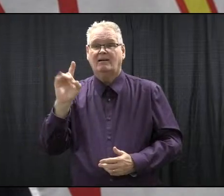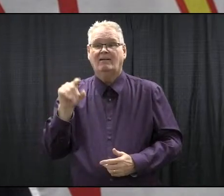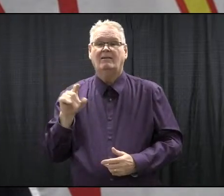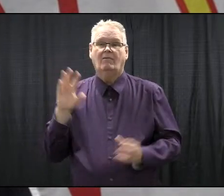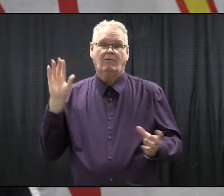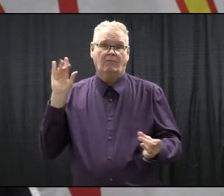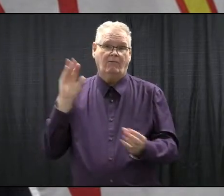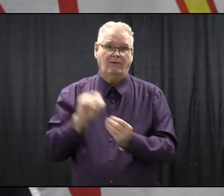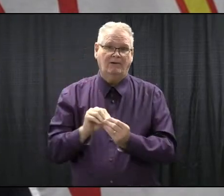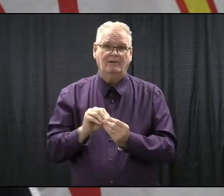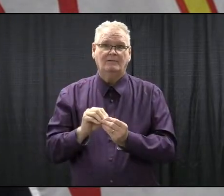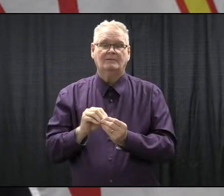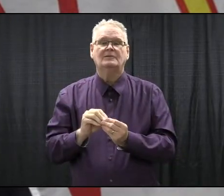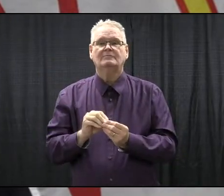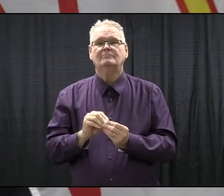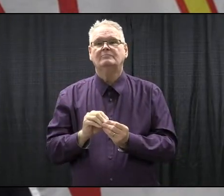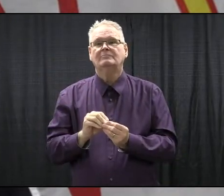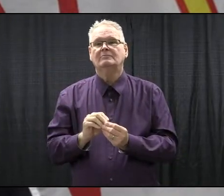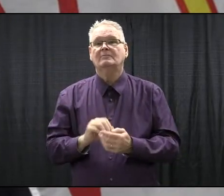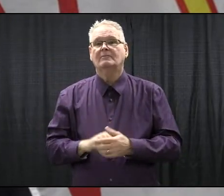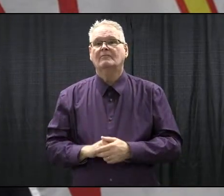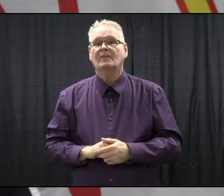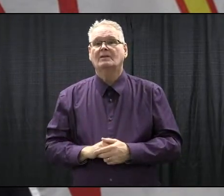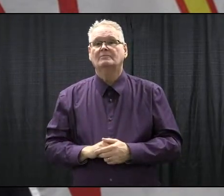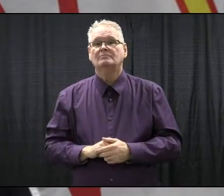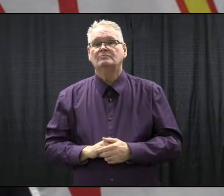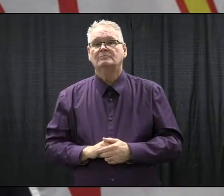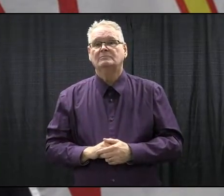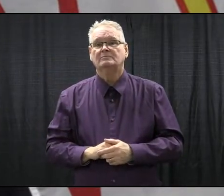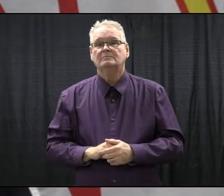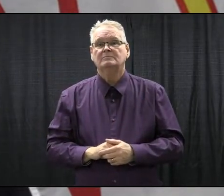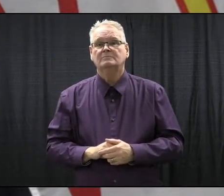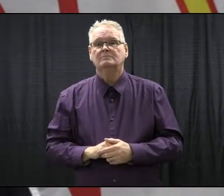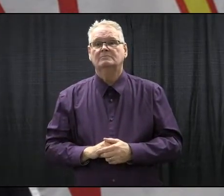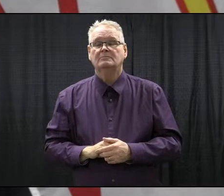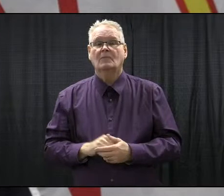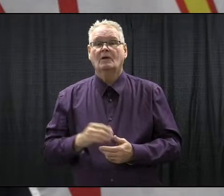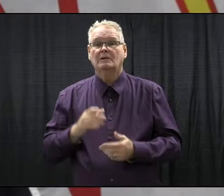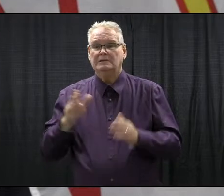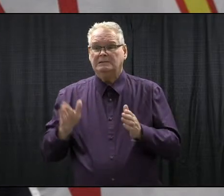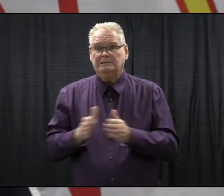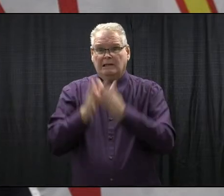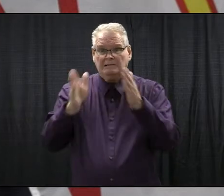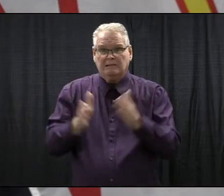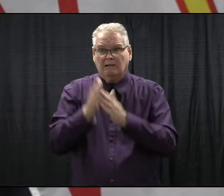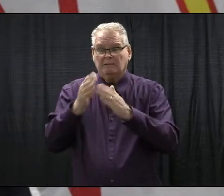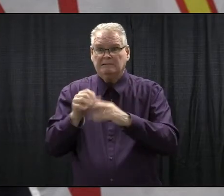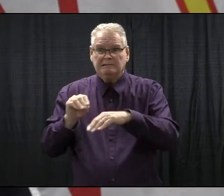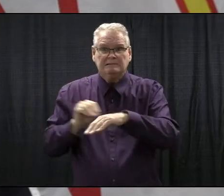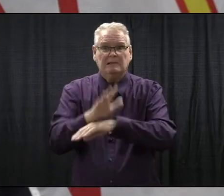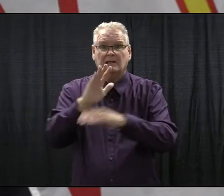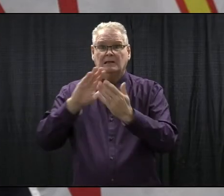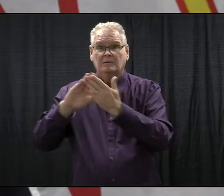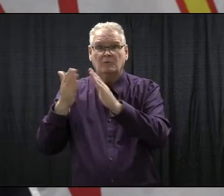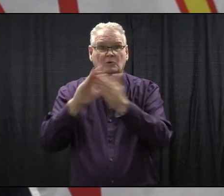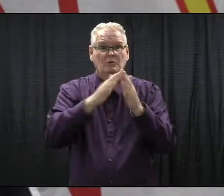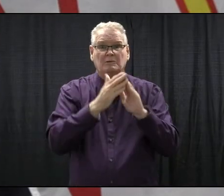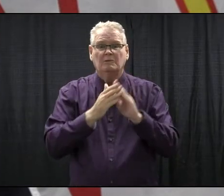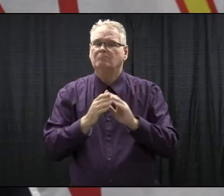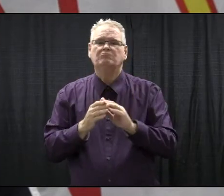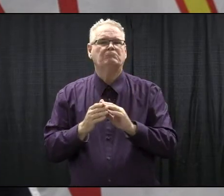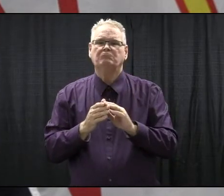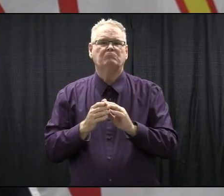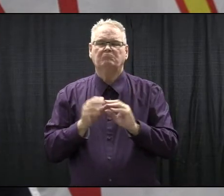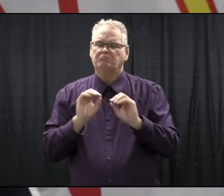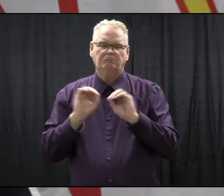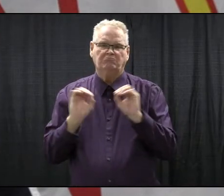no risk to the community. The ship in the waters off Bay Bulls departed earlier today, and the ship in Conception Bay that was first